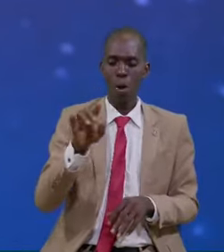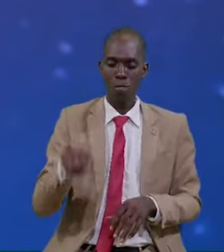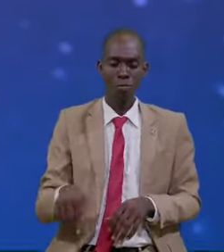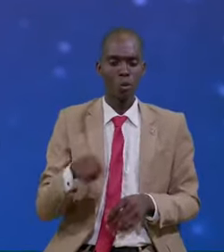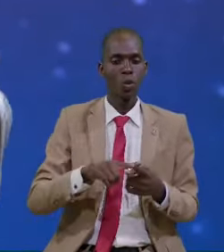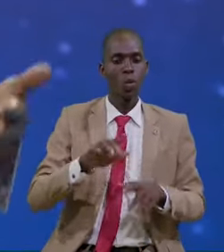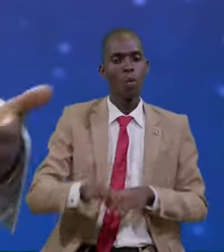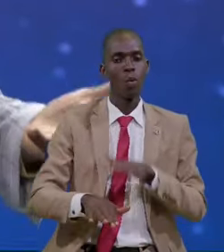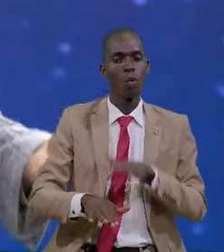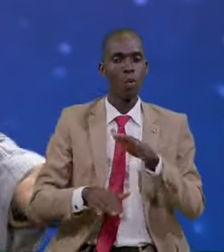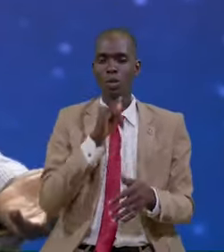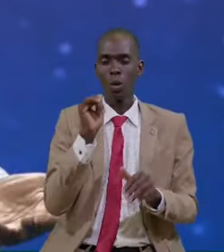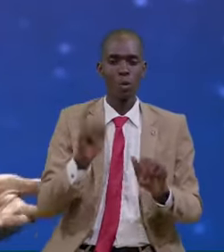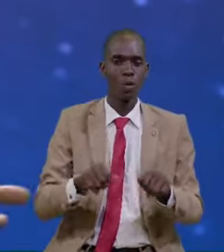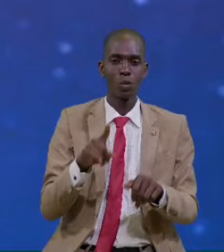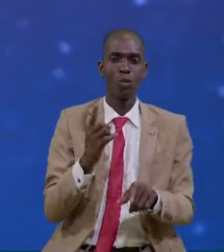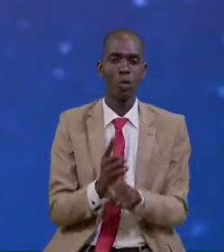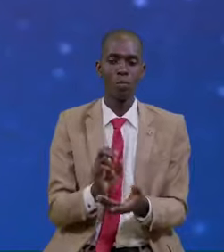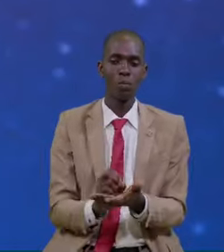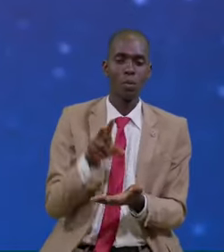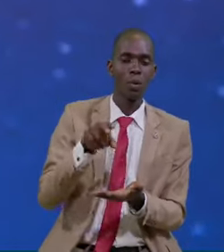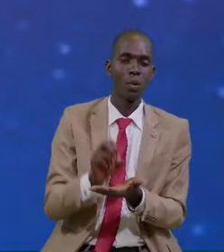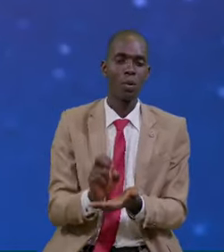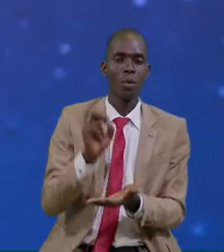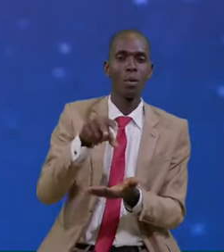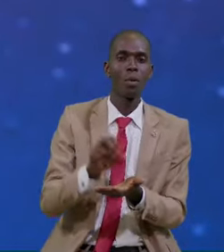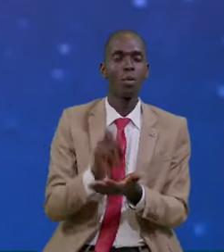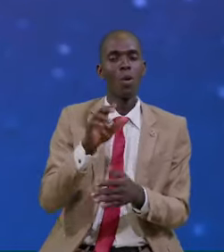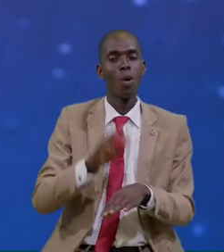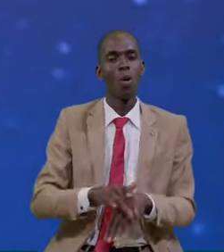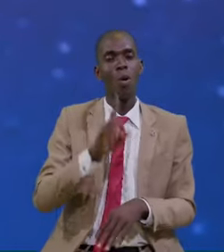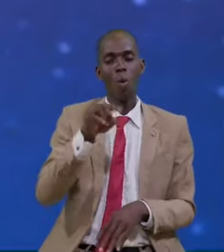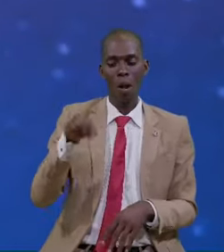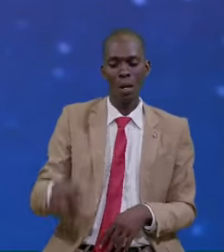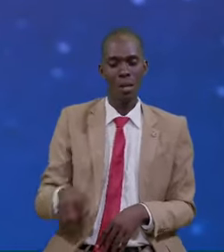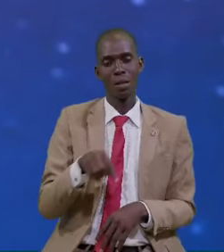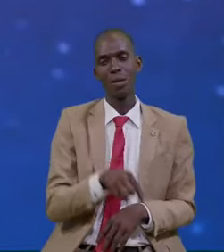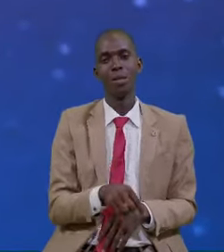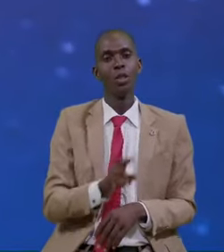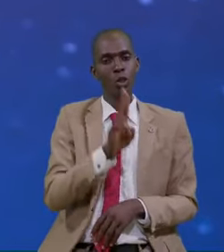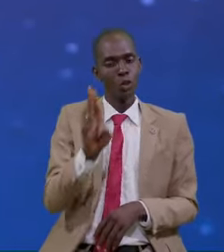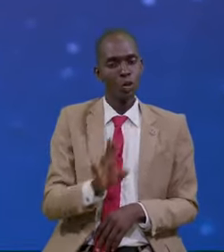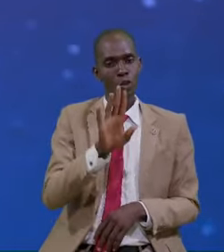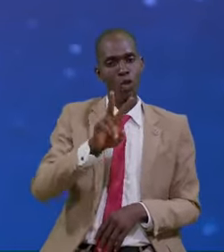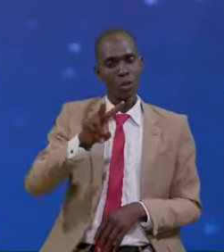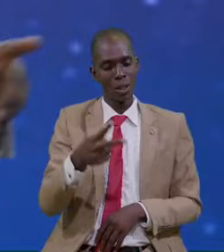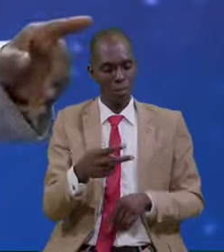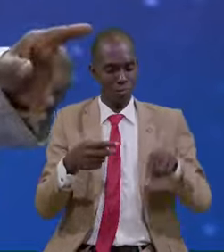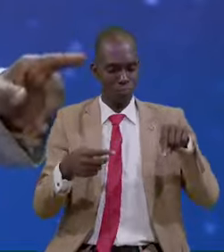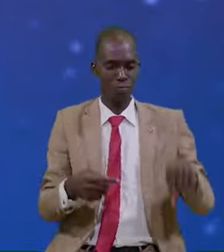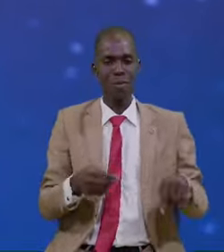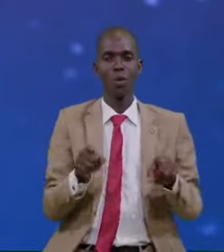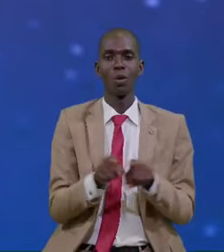You're hopping and hopping and hopping on one leg. Put the second foot there. One,